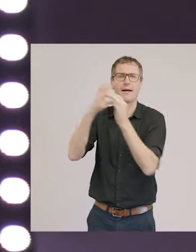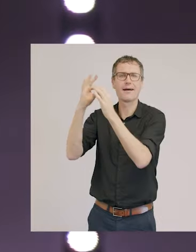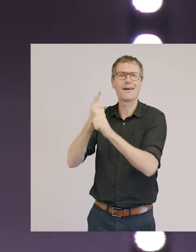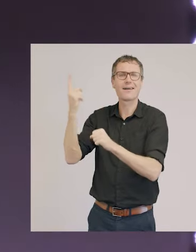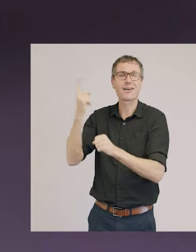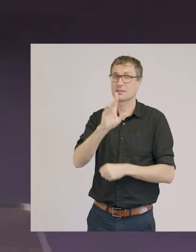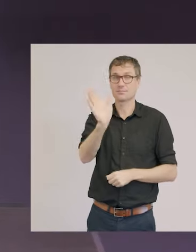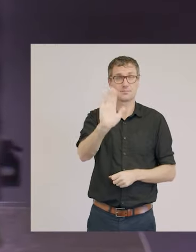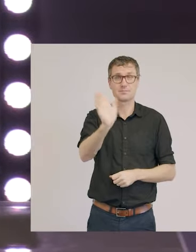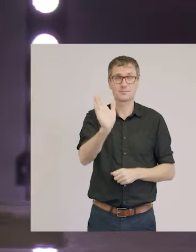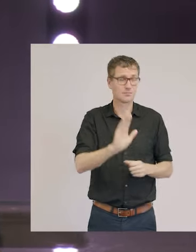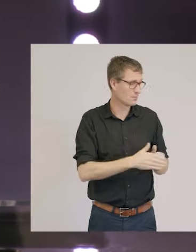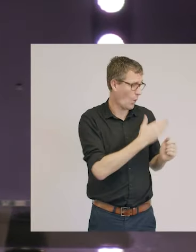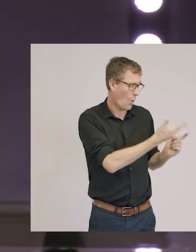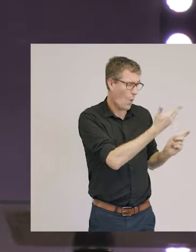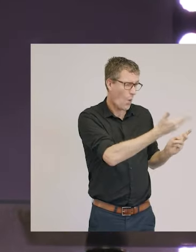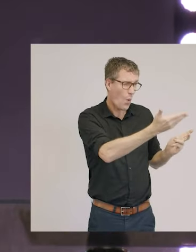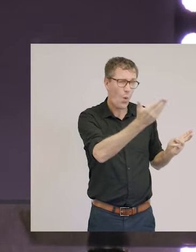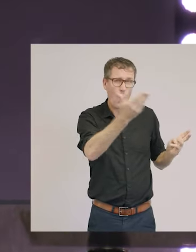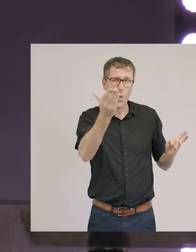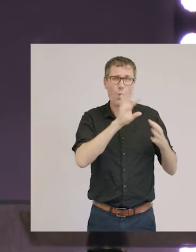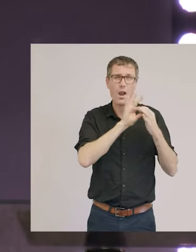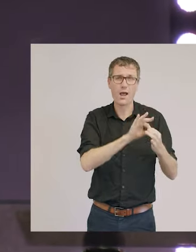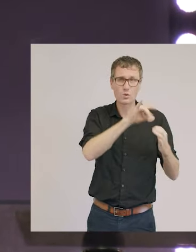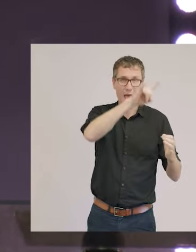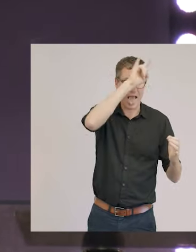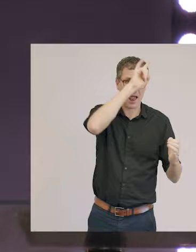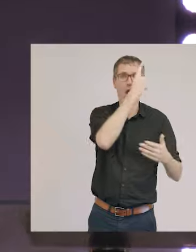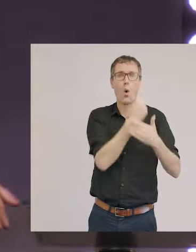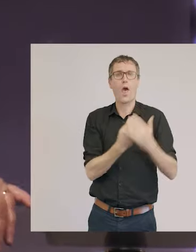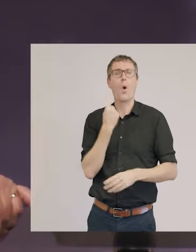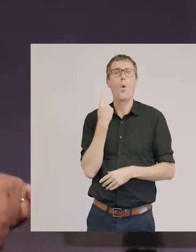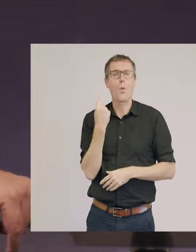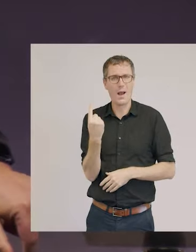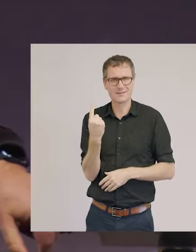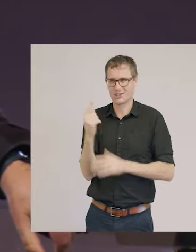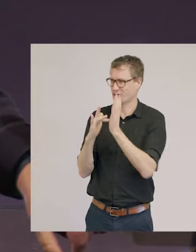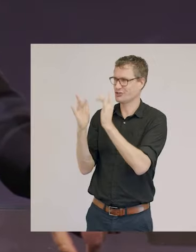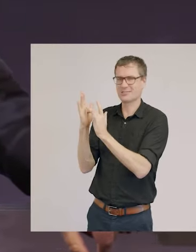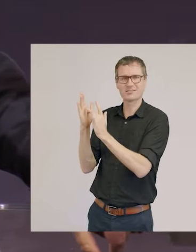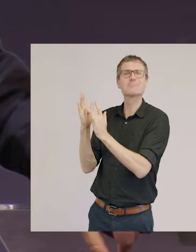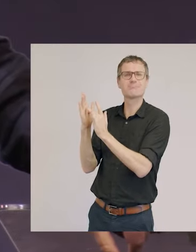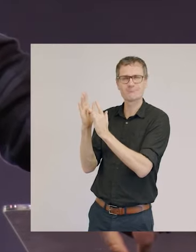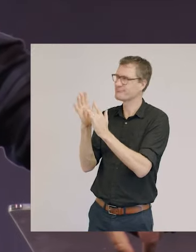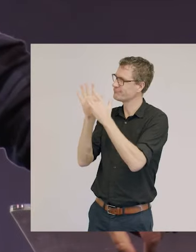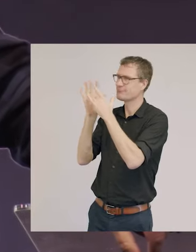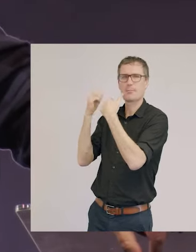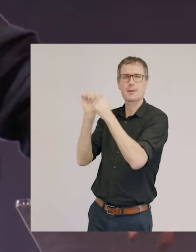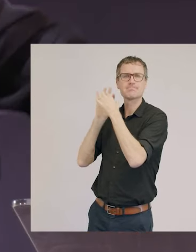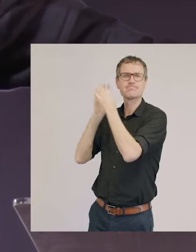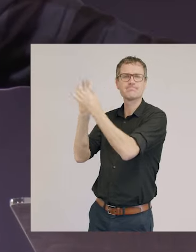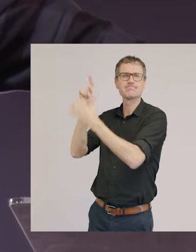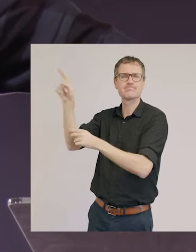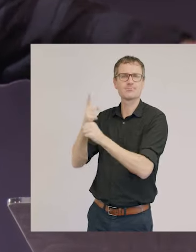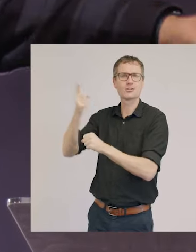they? Friends, no, they don't. All roads lead to hell, except for one. That's what the Bible says.